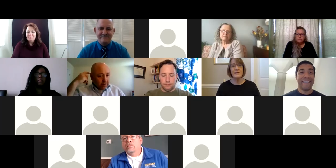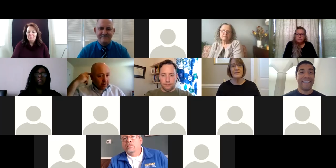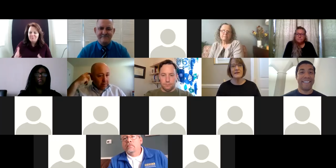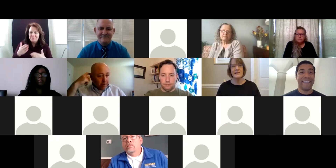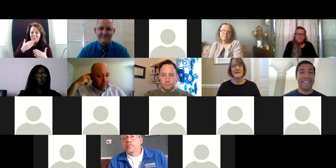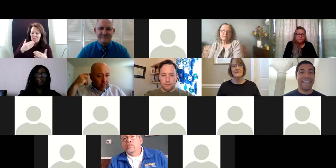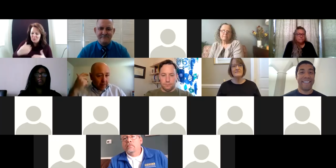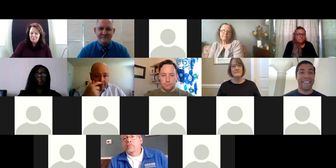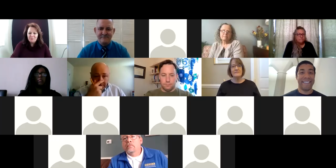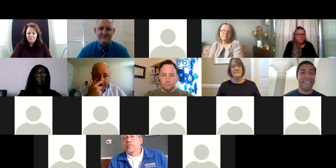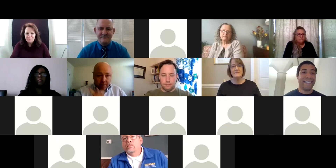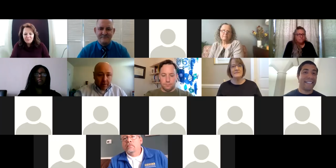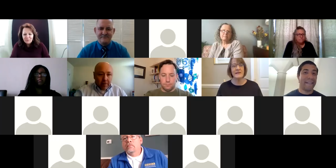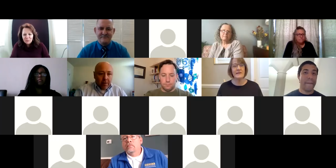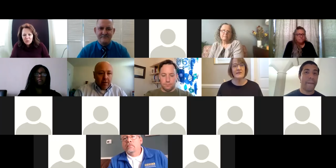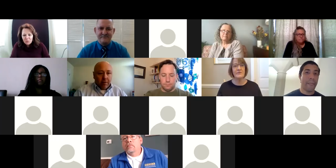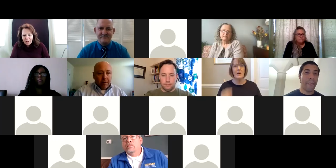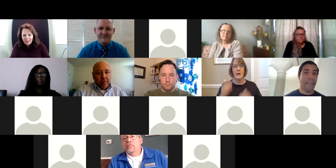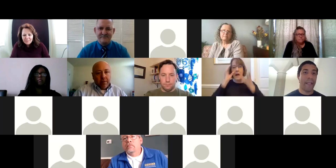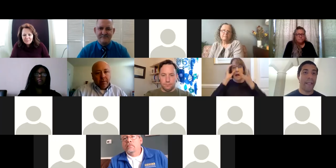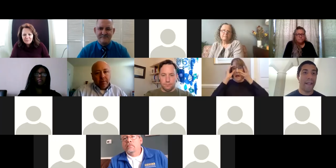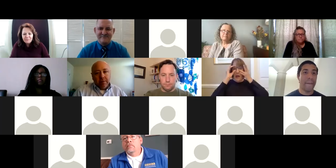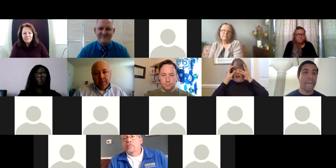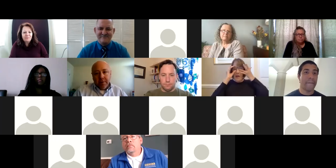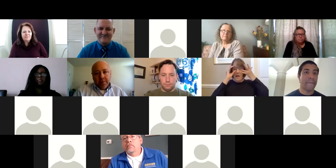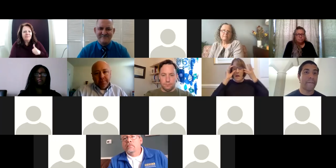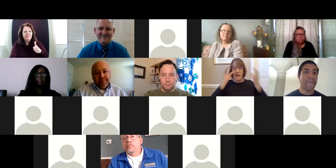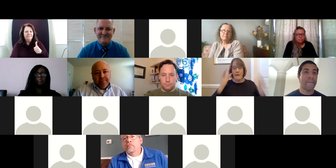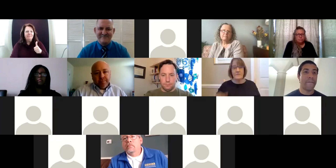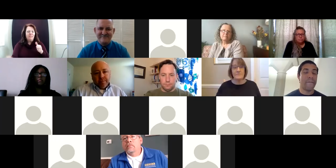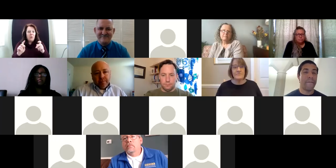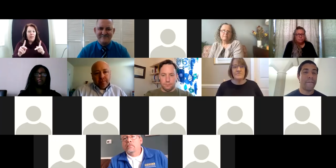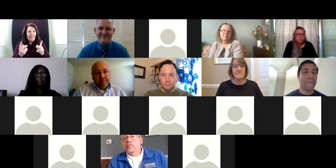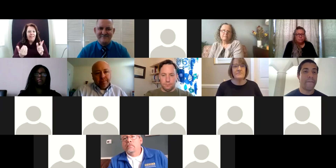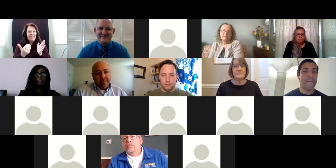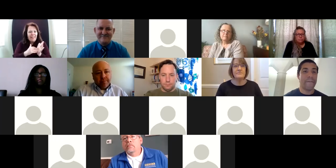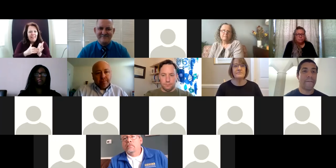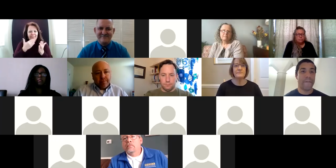Thank you, Eric. Thank you.